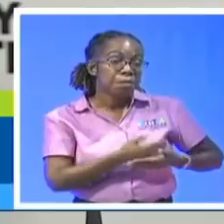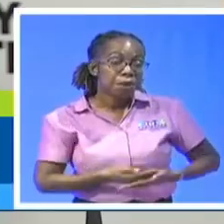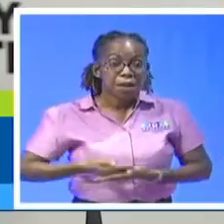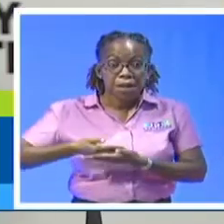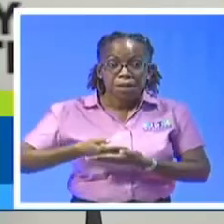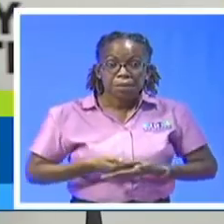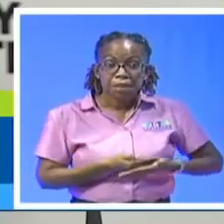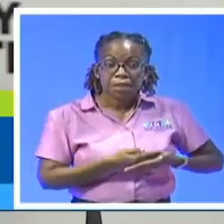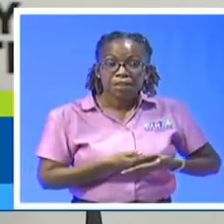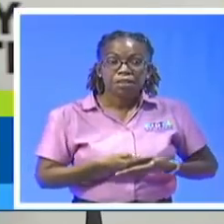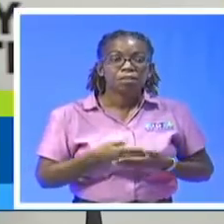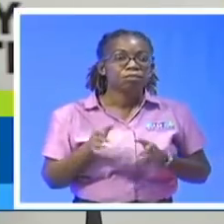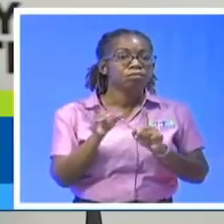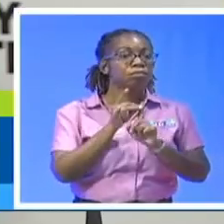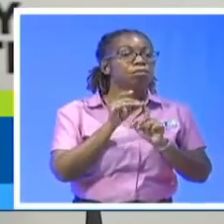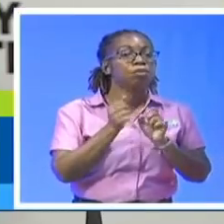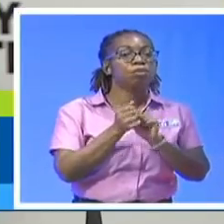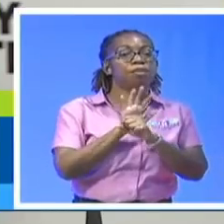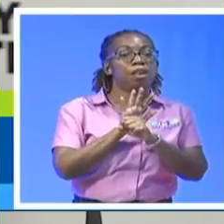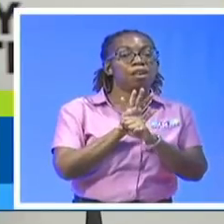coming down with COVID-19.